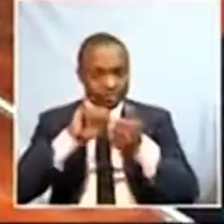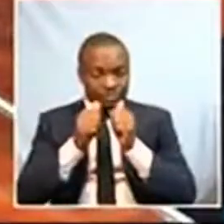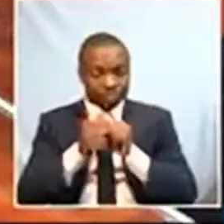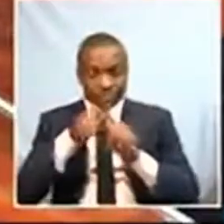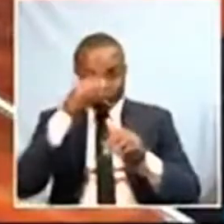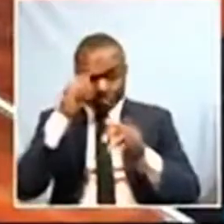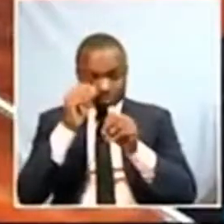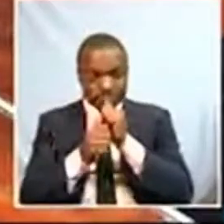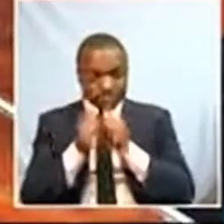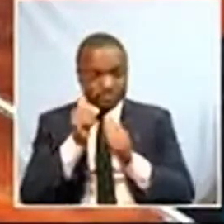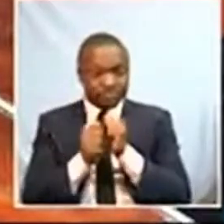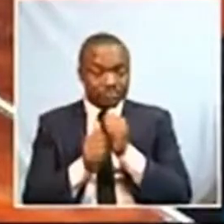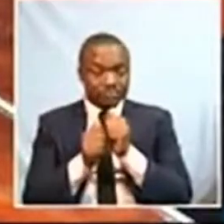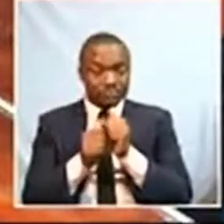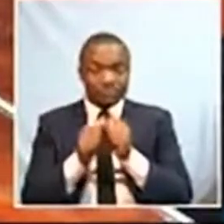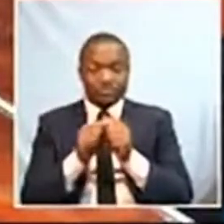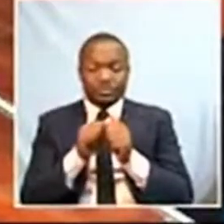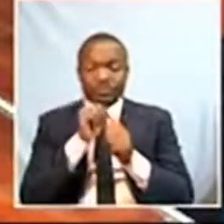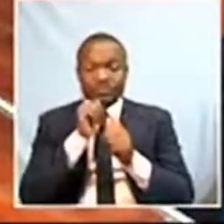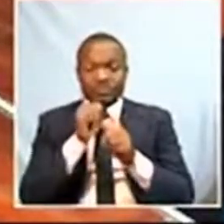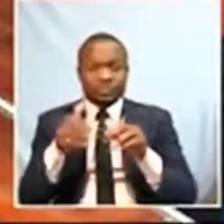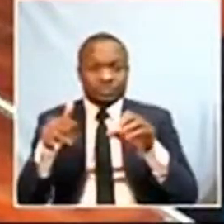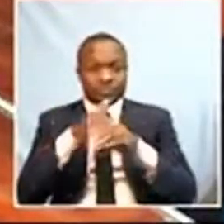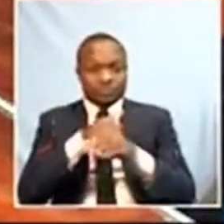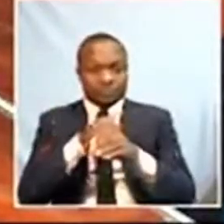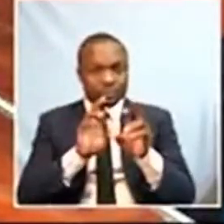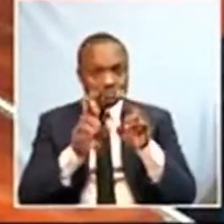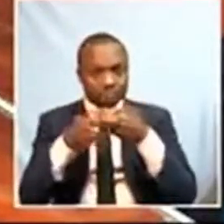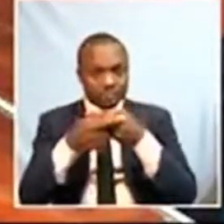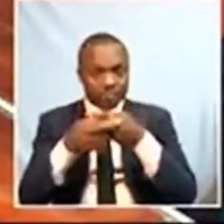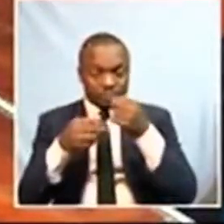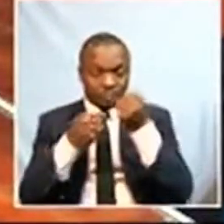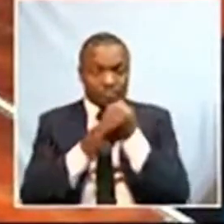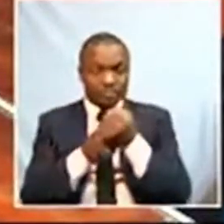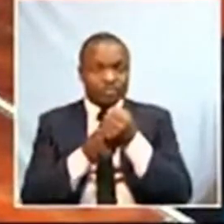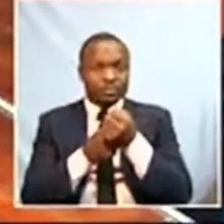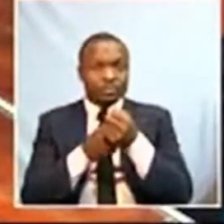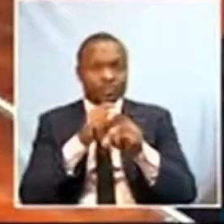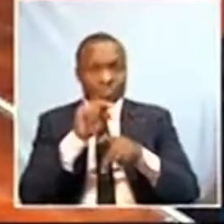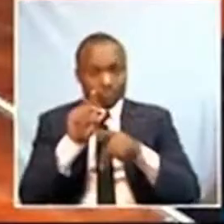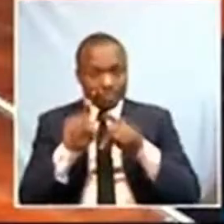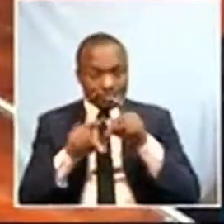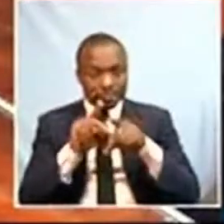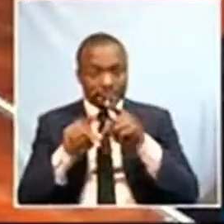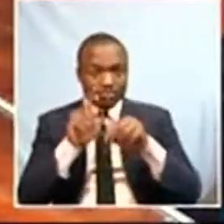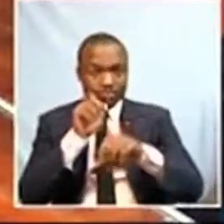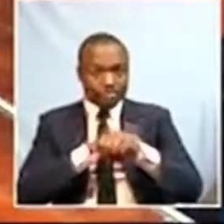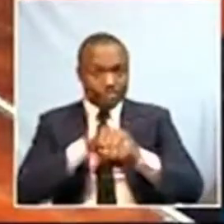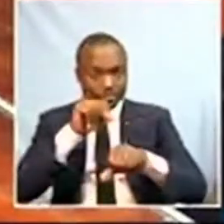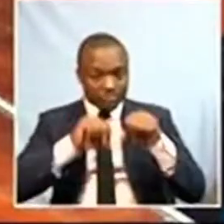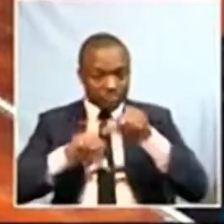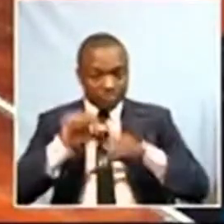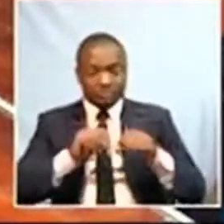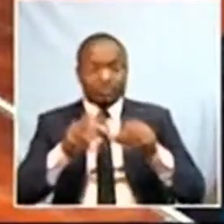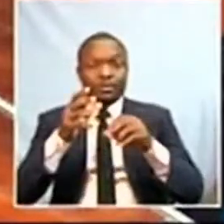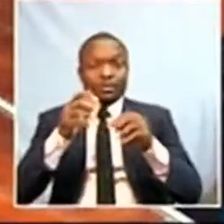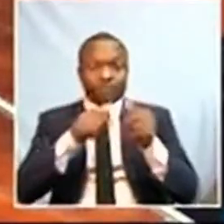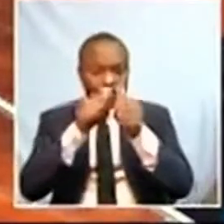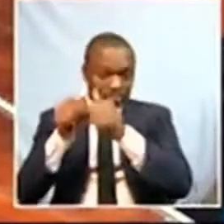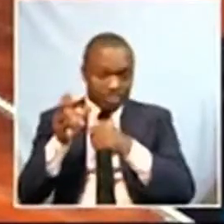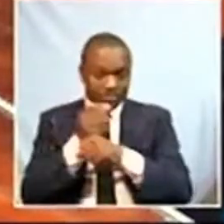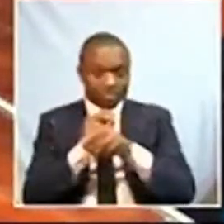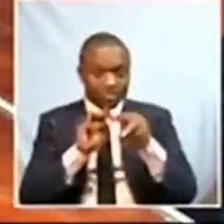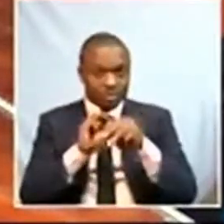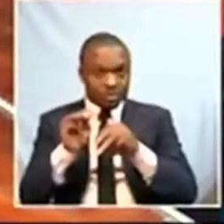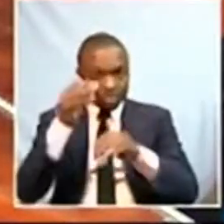was due to inconclusive reconciliation of sponsored candidates at the time of audit. Action taken.